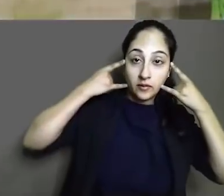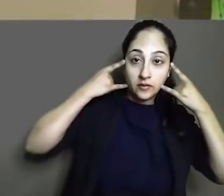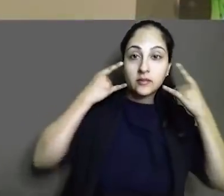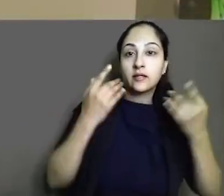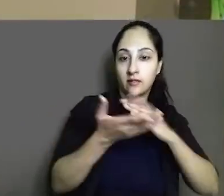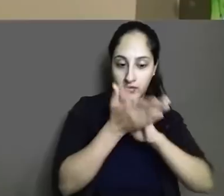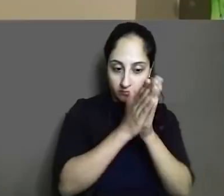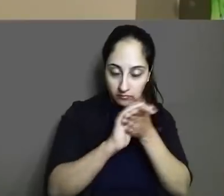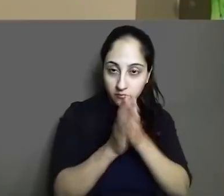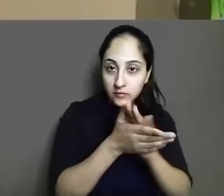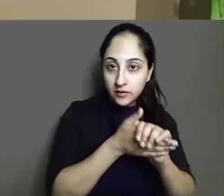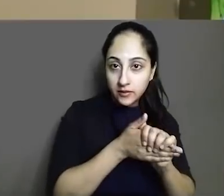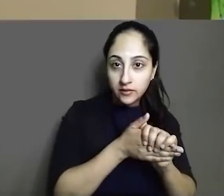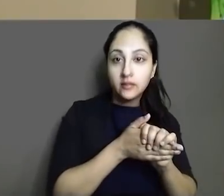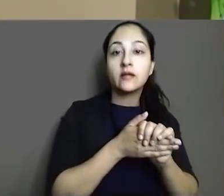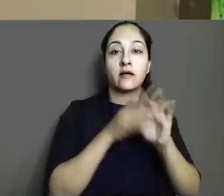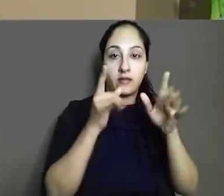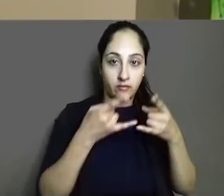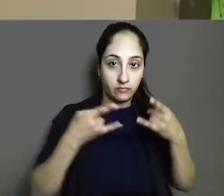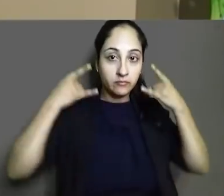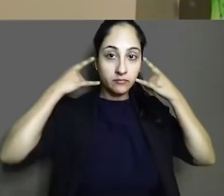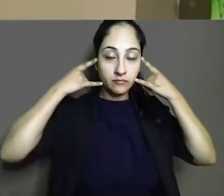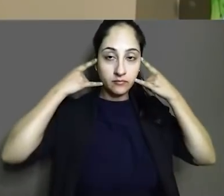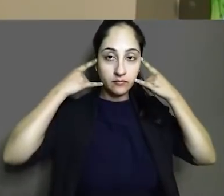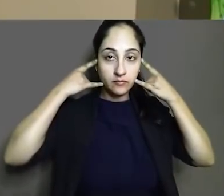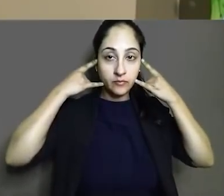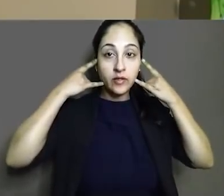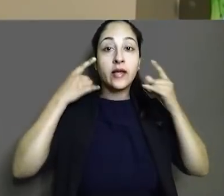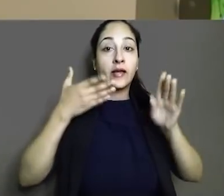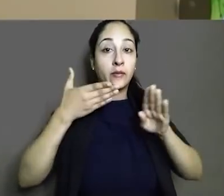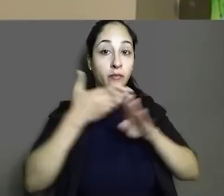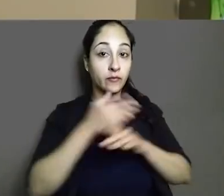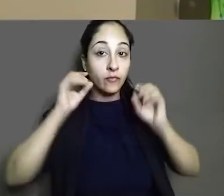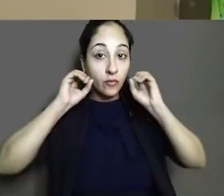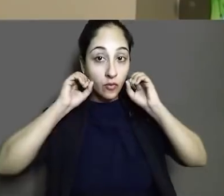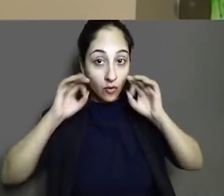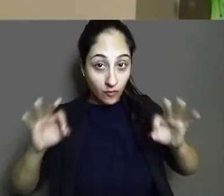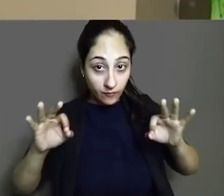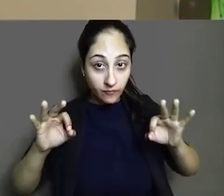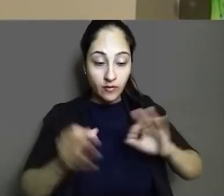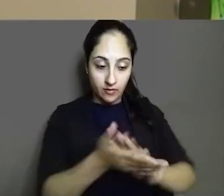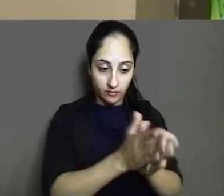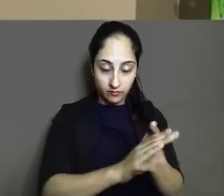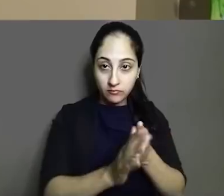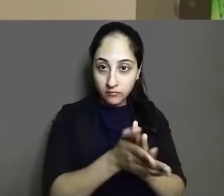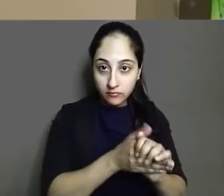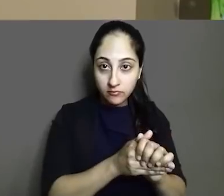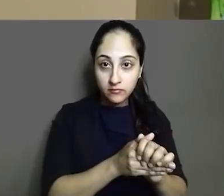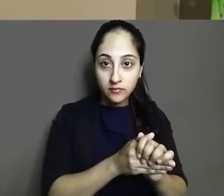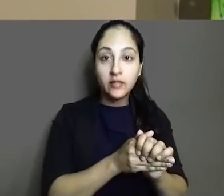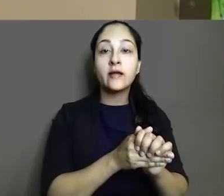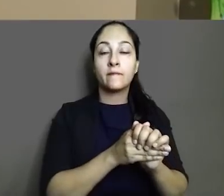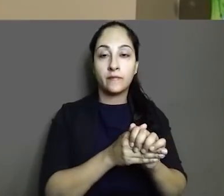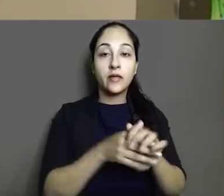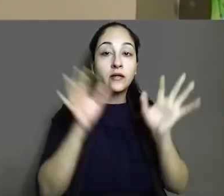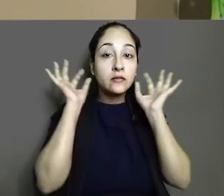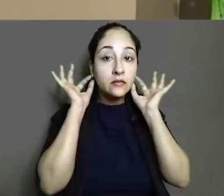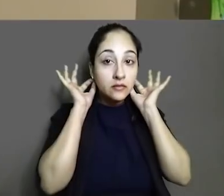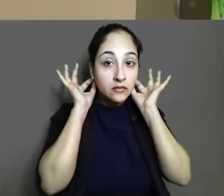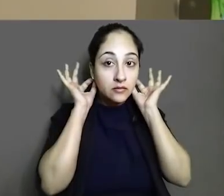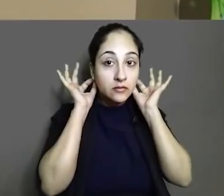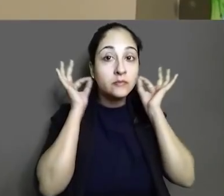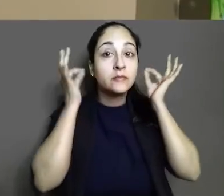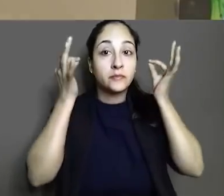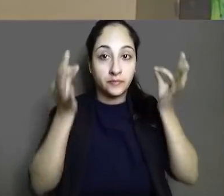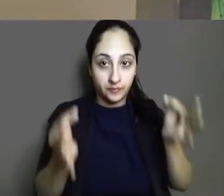not to do that because you could contaminate your hands. And finally, if there's one thing that I could urge the